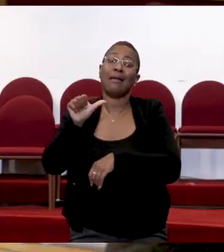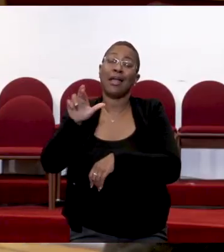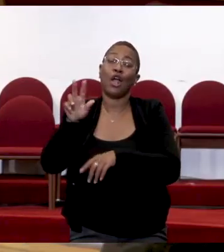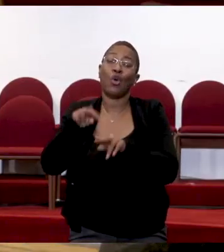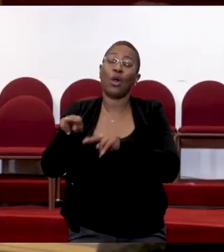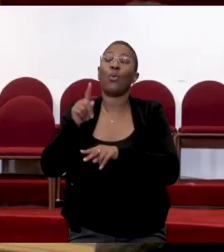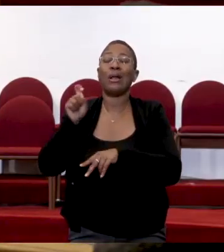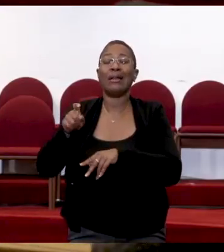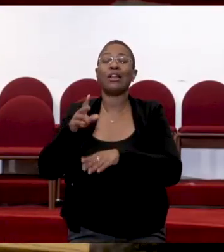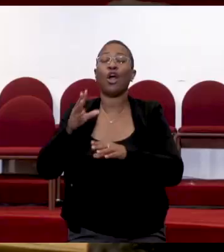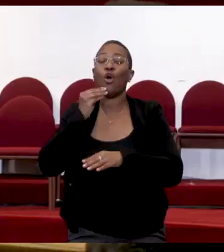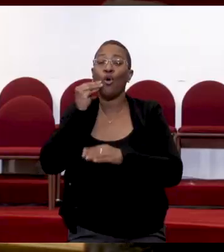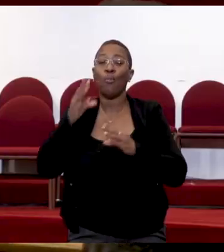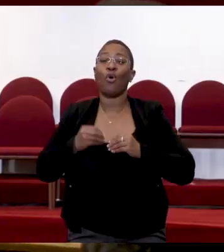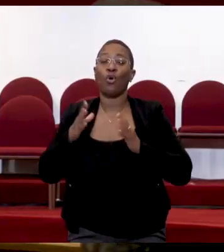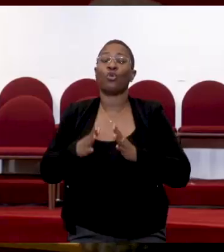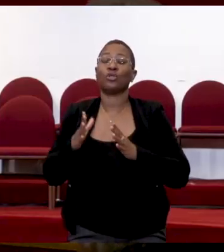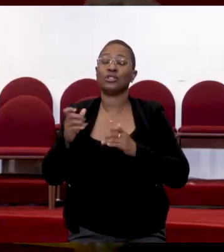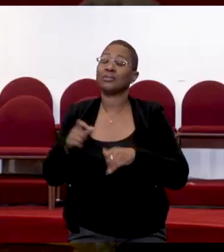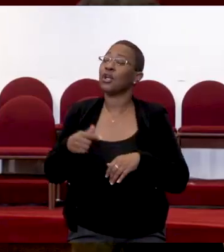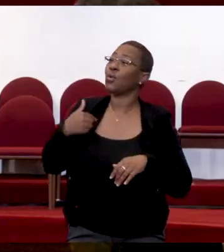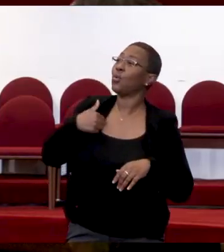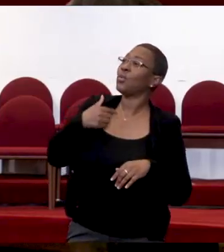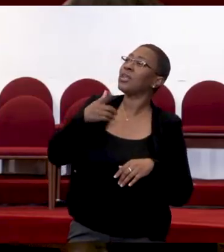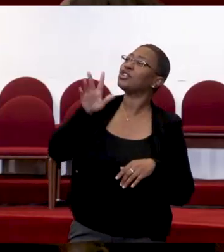to put this on the property.